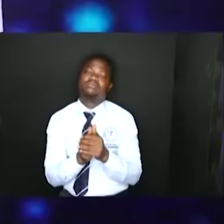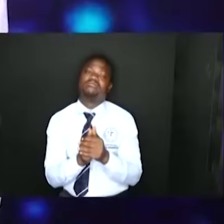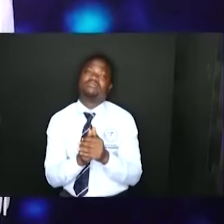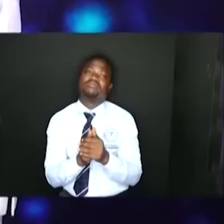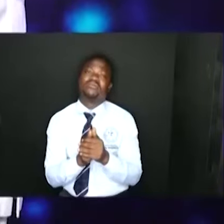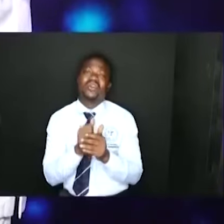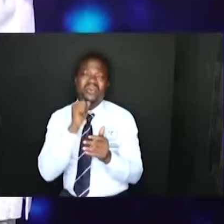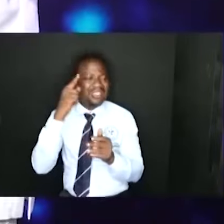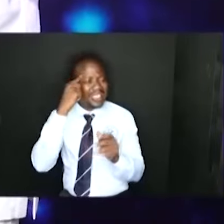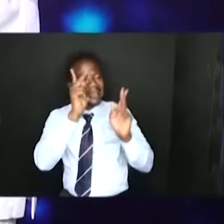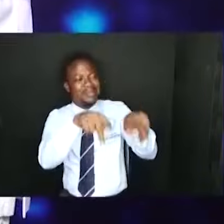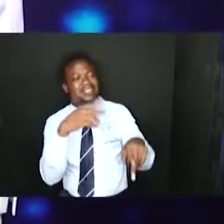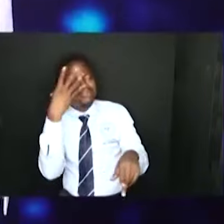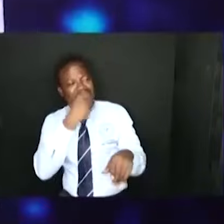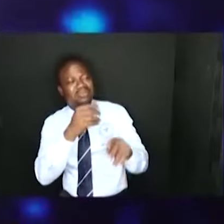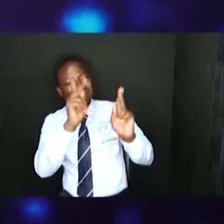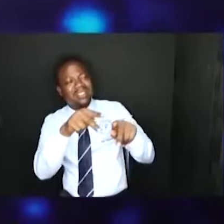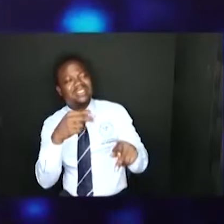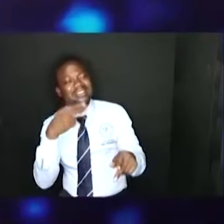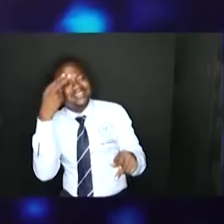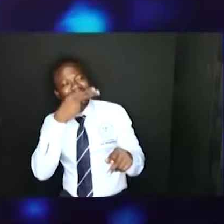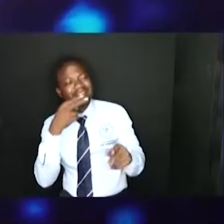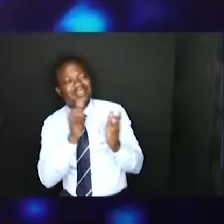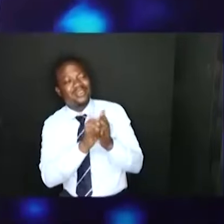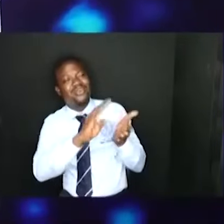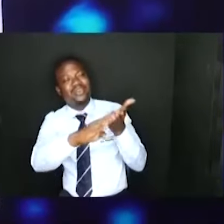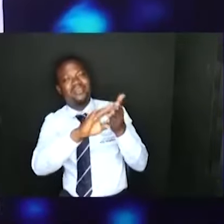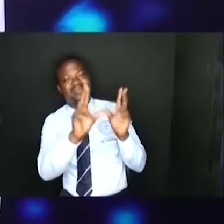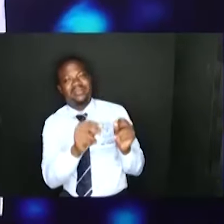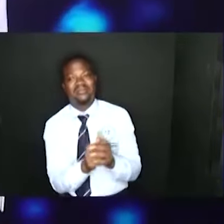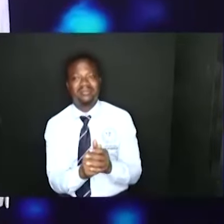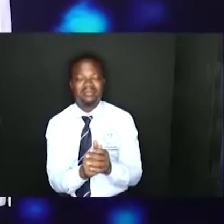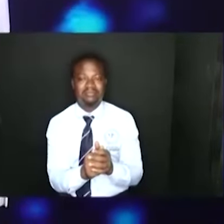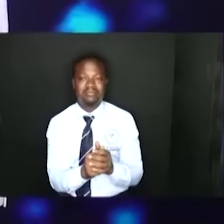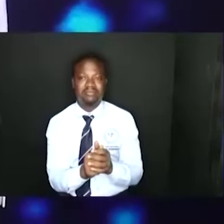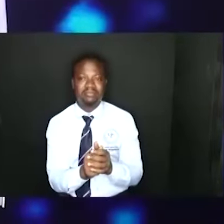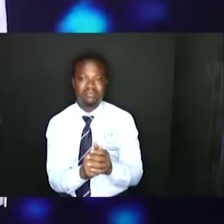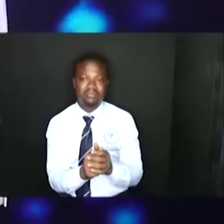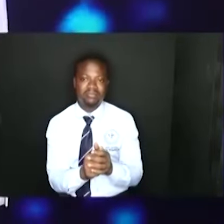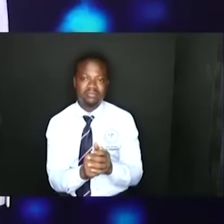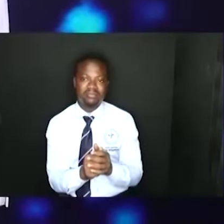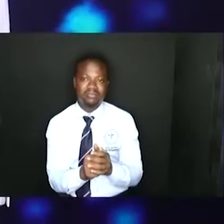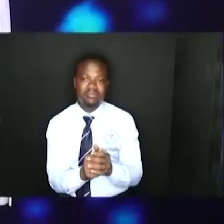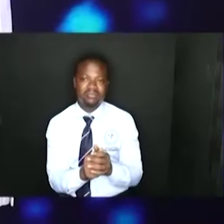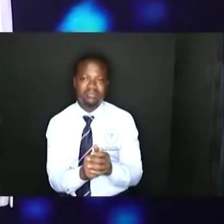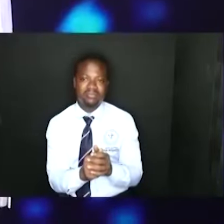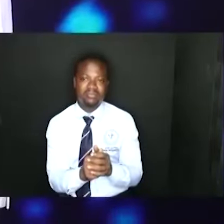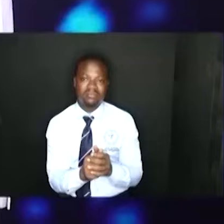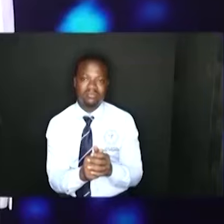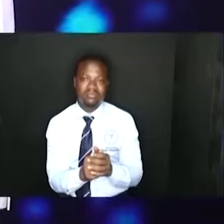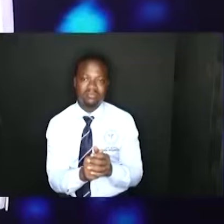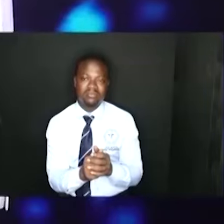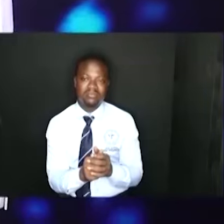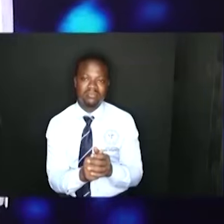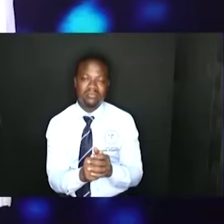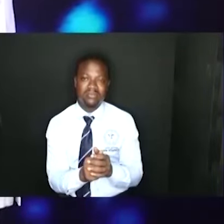see, if you want to marry your wife well, don't marry your wife because you love her so much. Marry her in love because